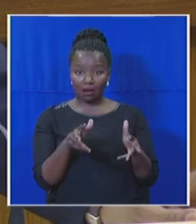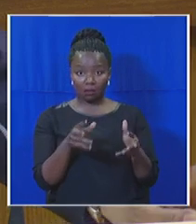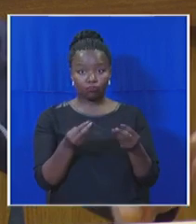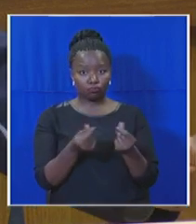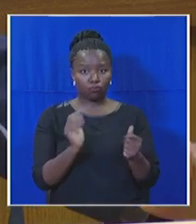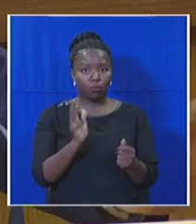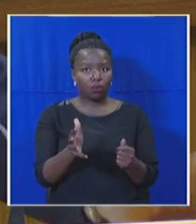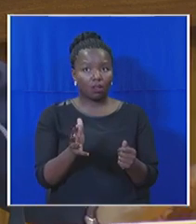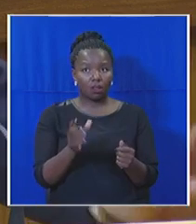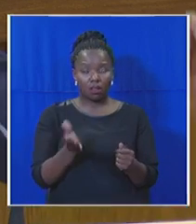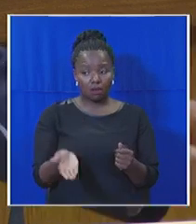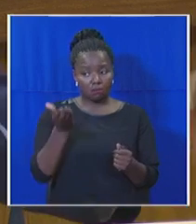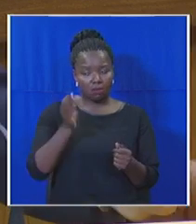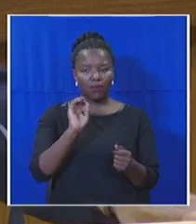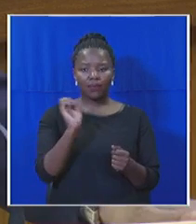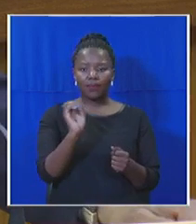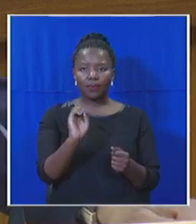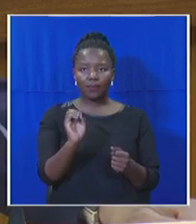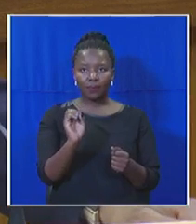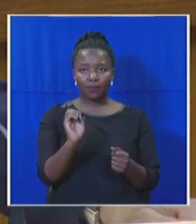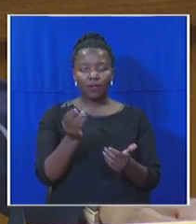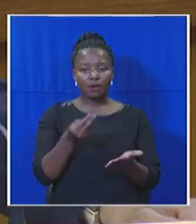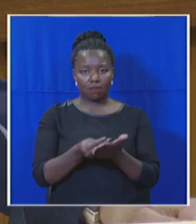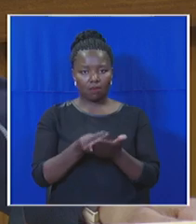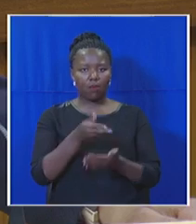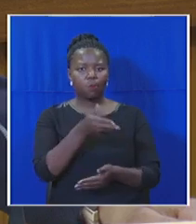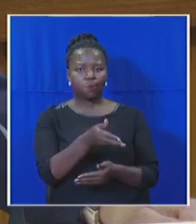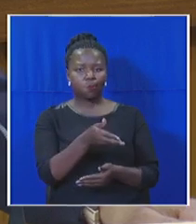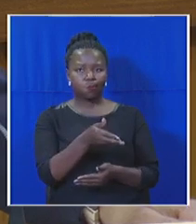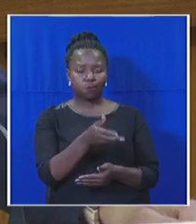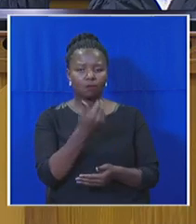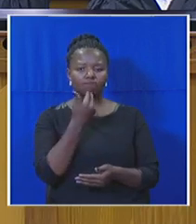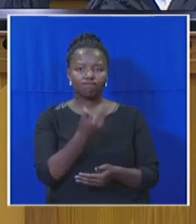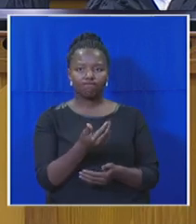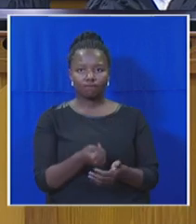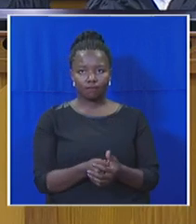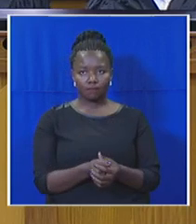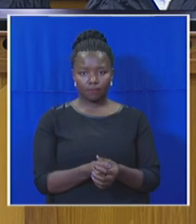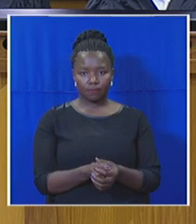will be no rise, indeed, and there will be money to pay. Thank you.